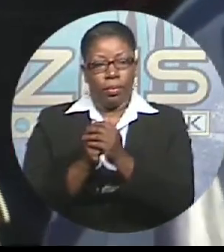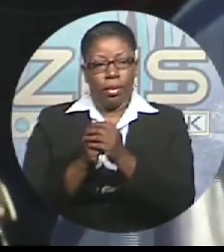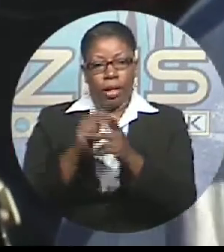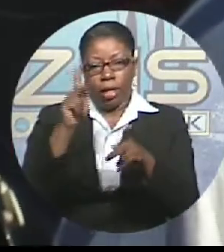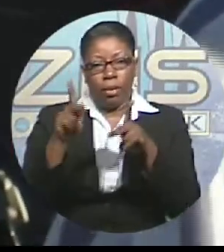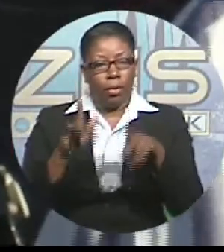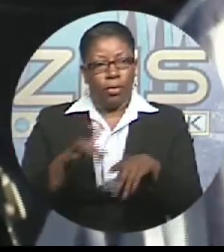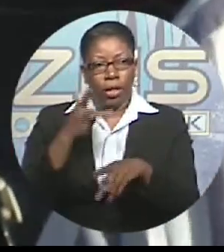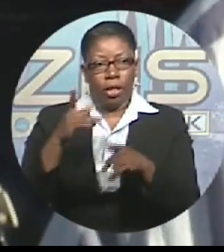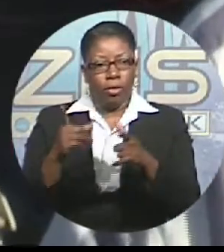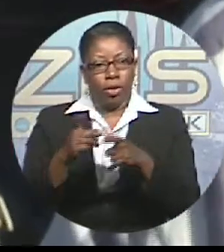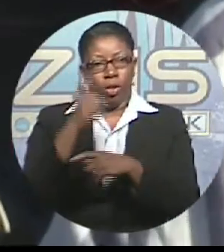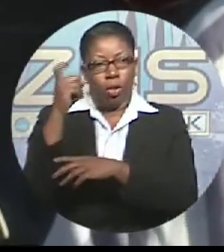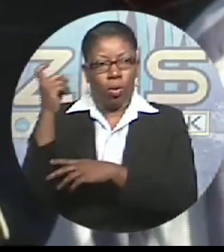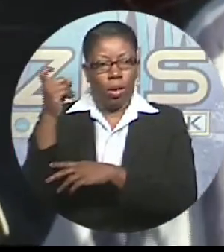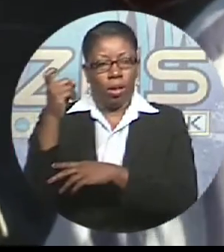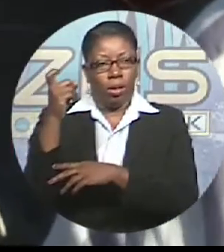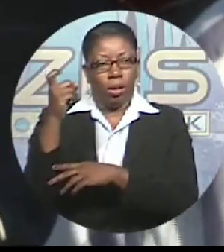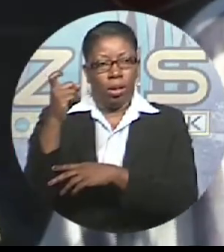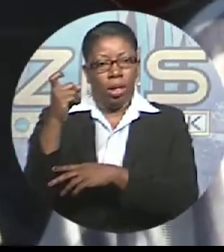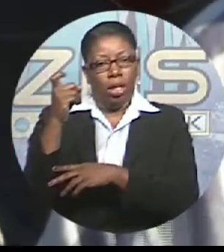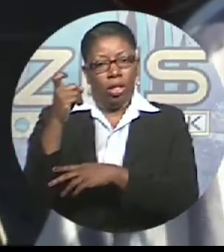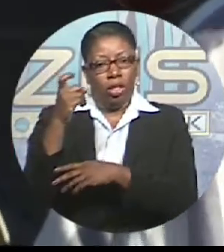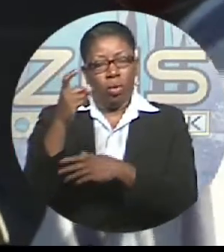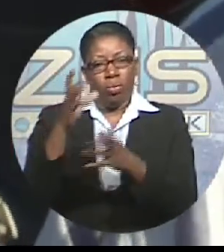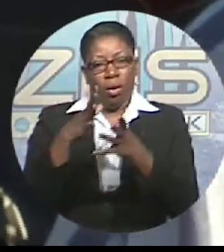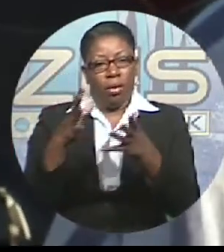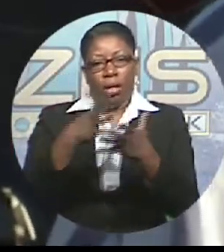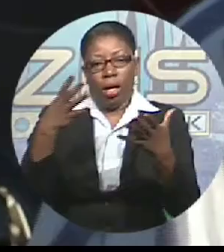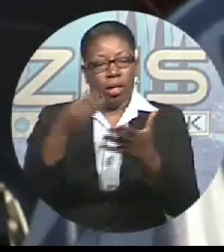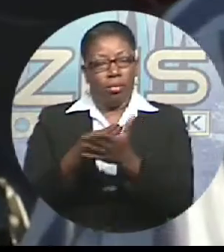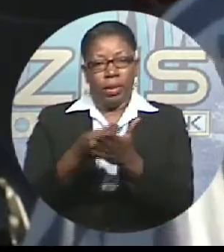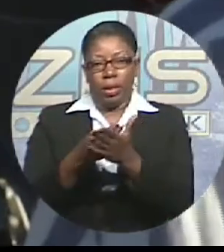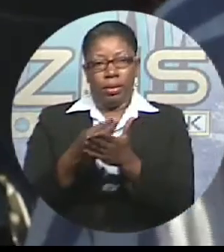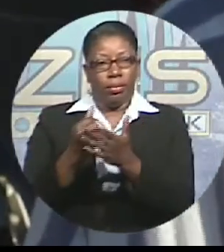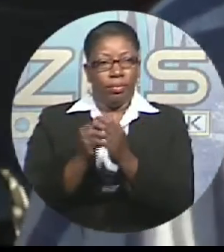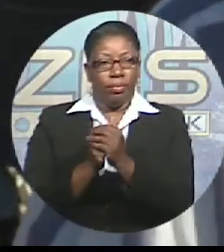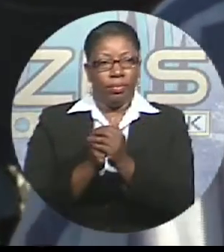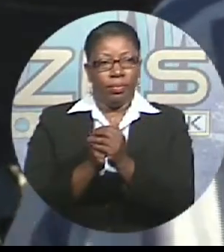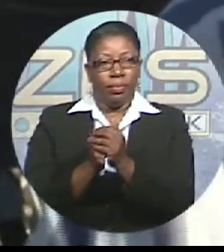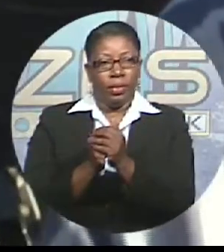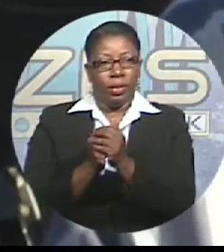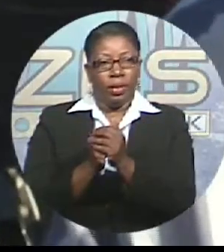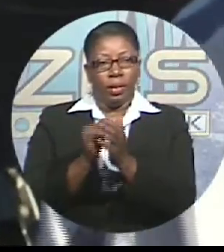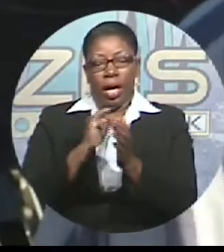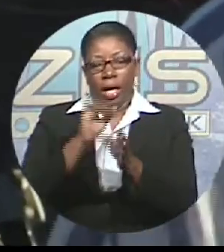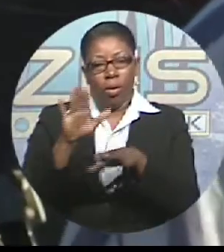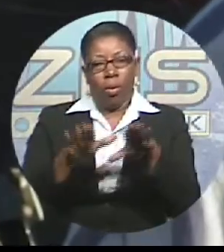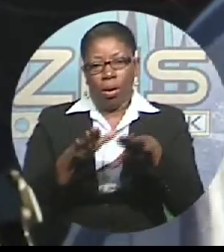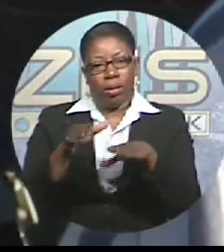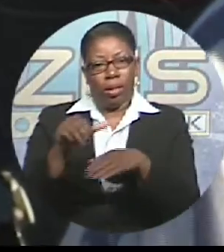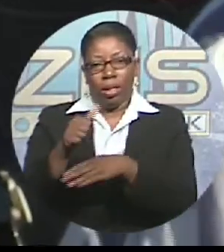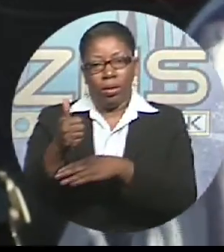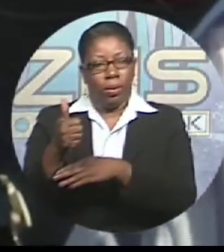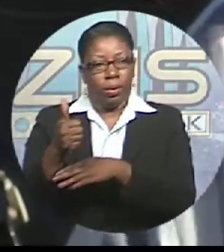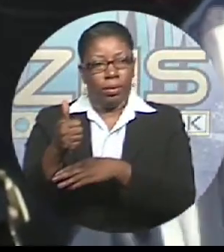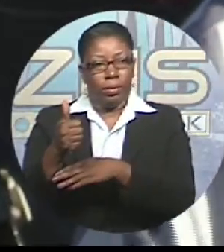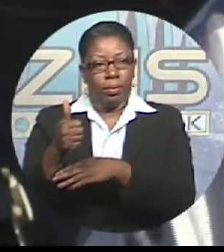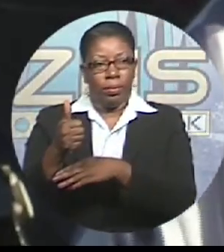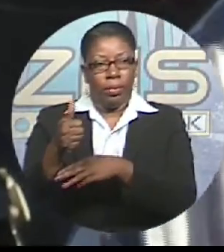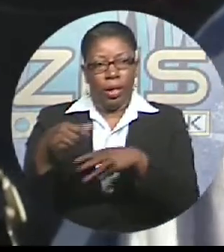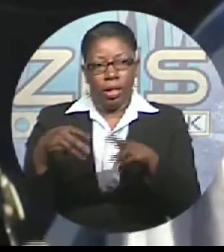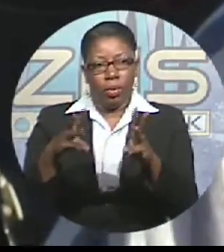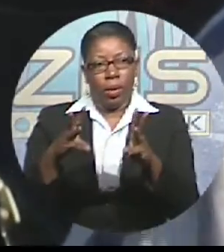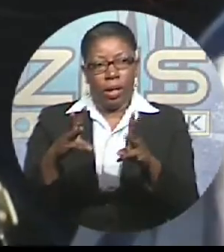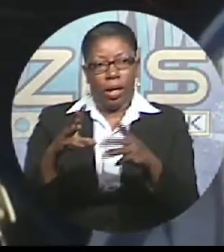you won a race, you got a lot of money. You got to party the boys and all. Yeah. I want to walk anywhere at any given time